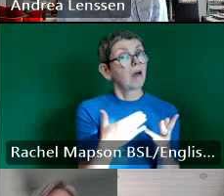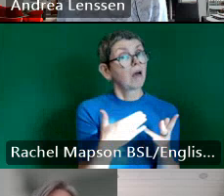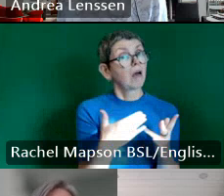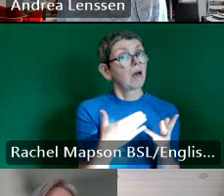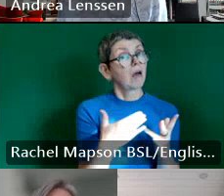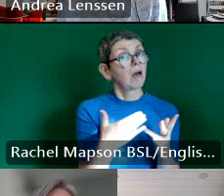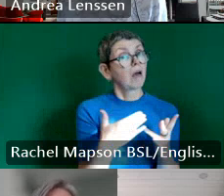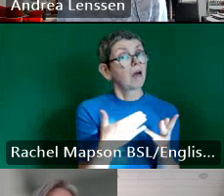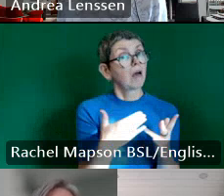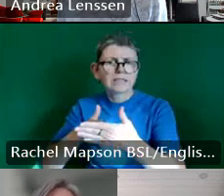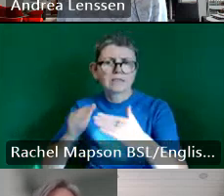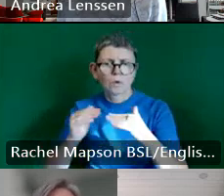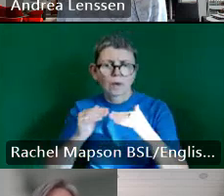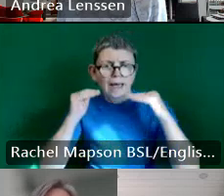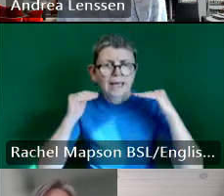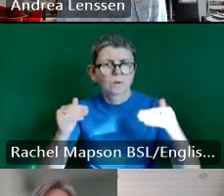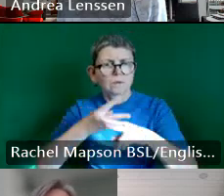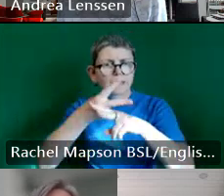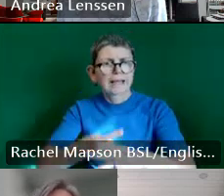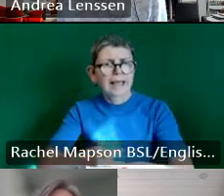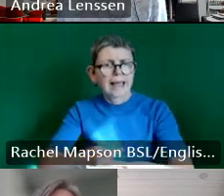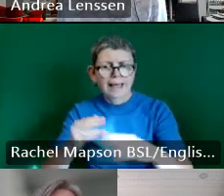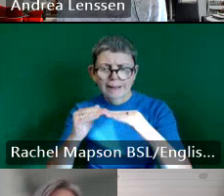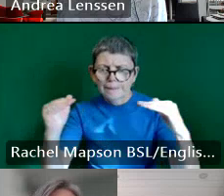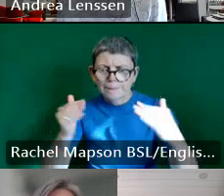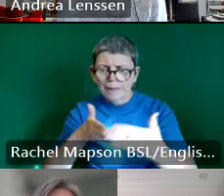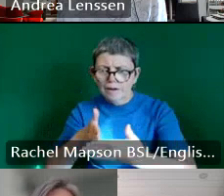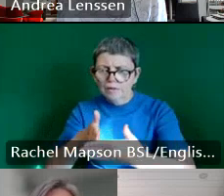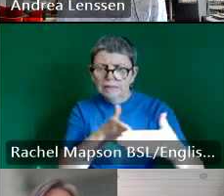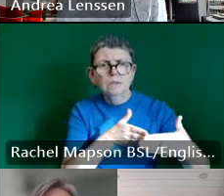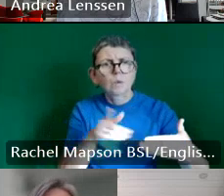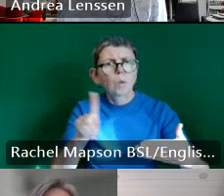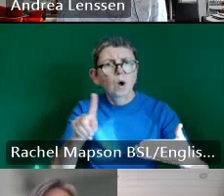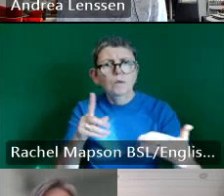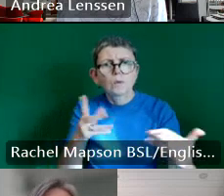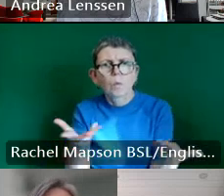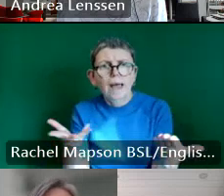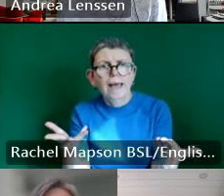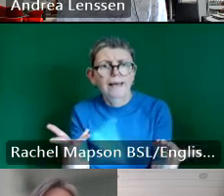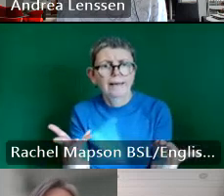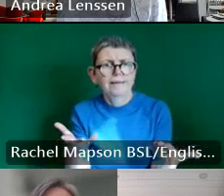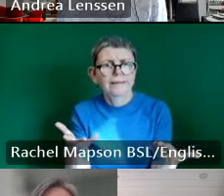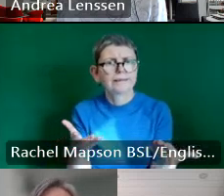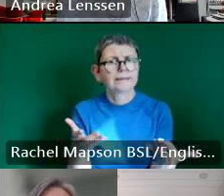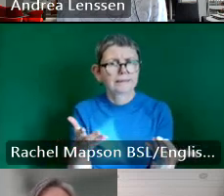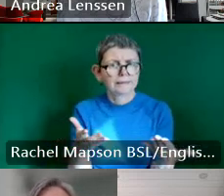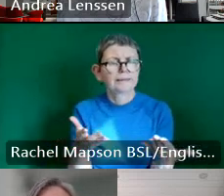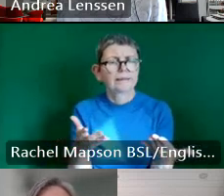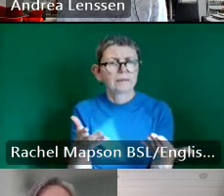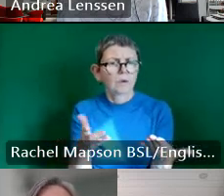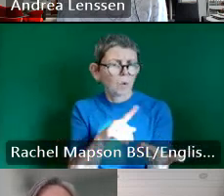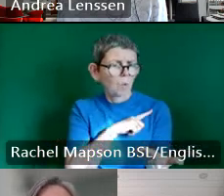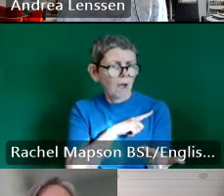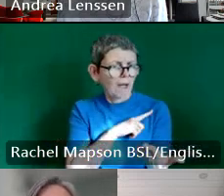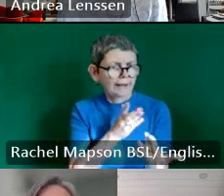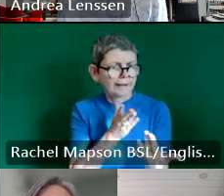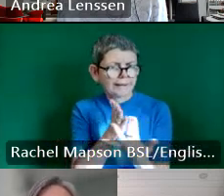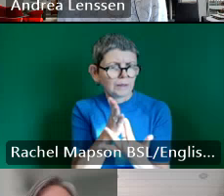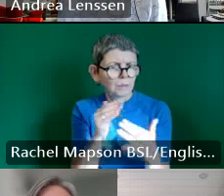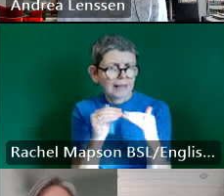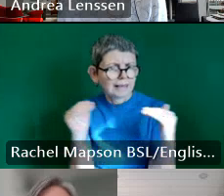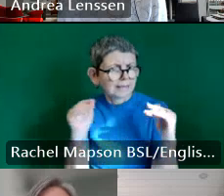So what are some of the challenges that people are experiencing, and why can't they get, why aren't they having equal access to care